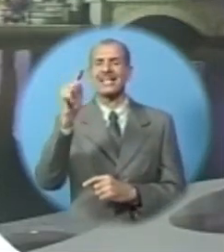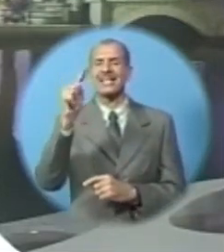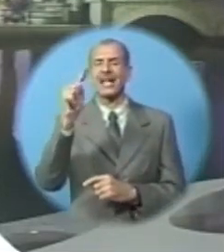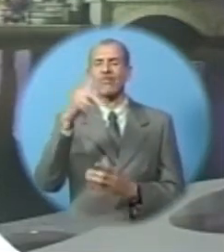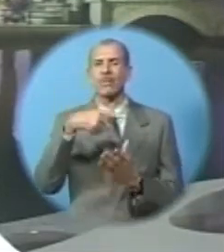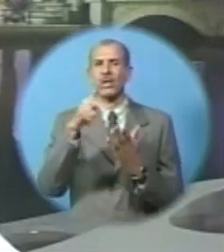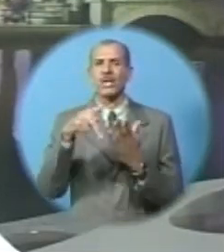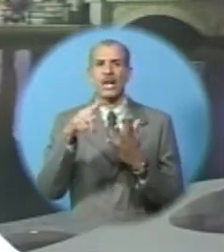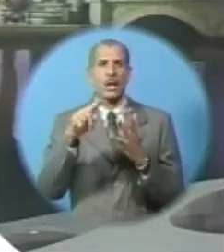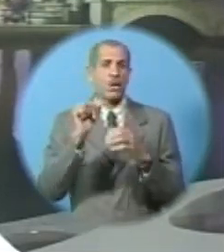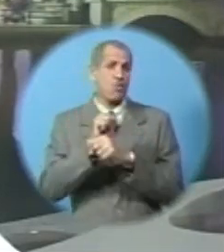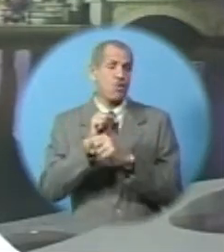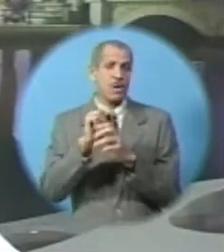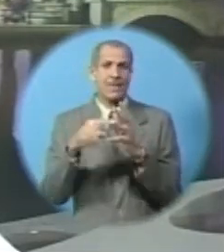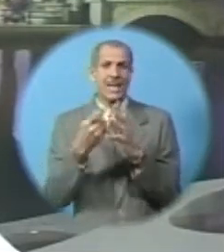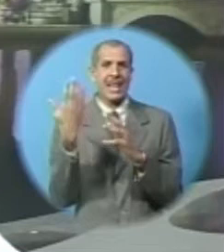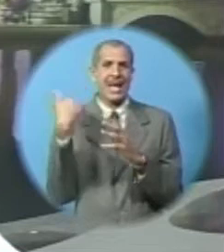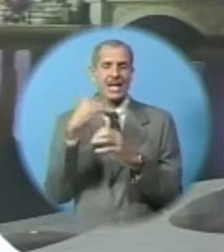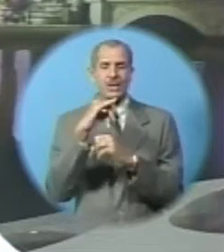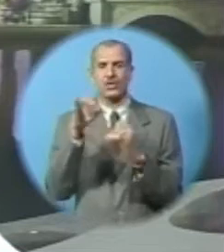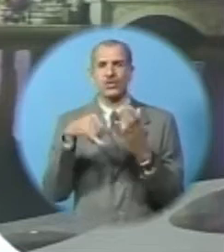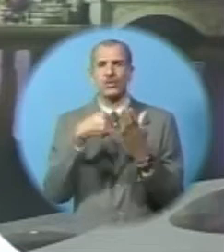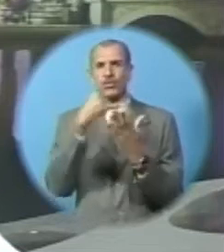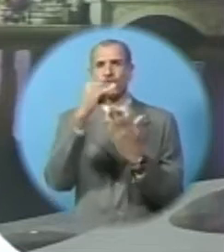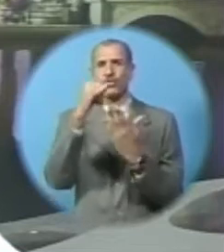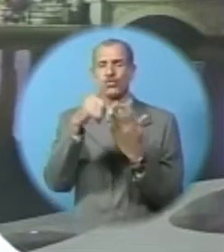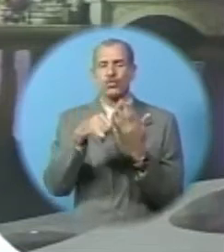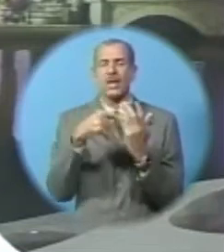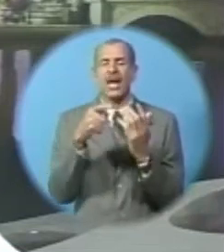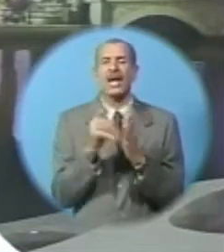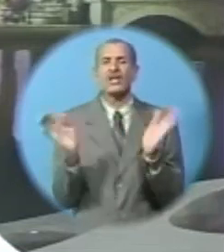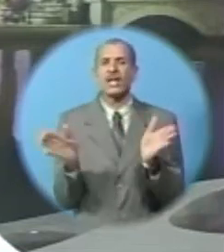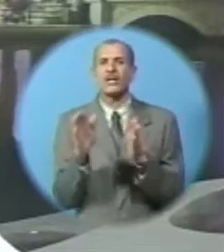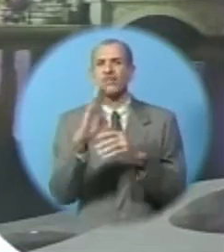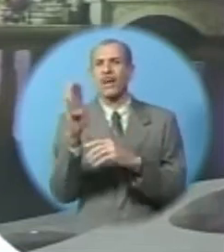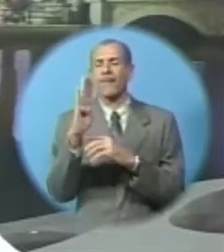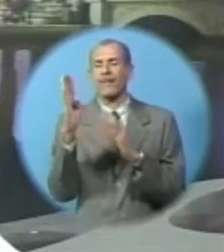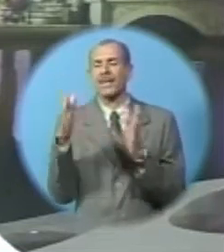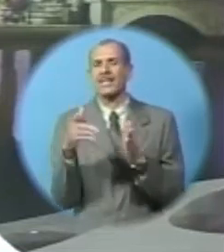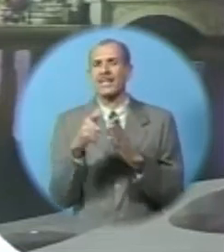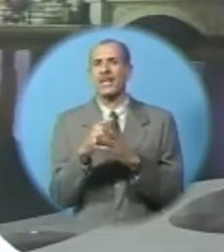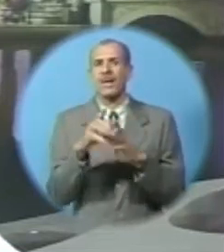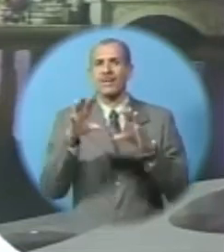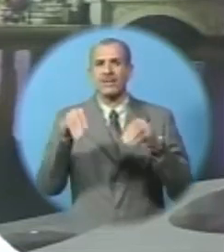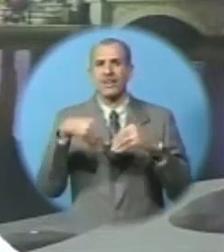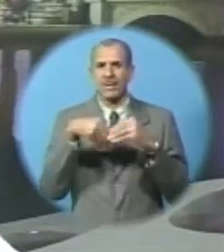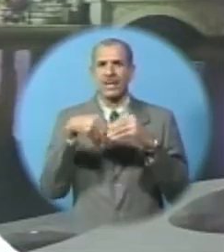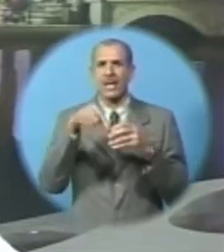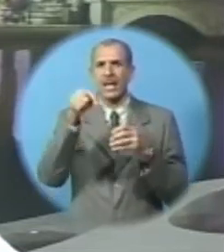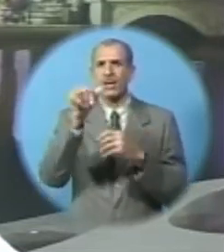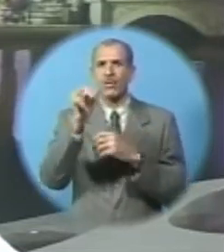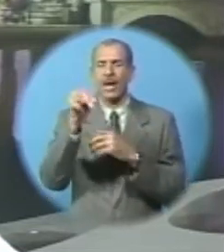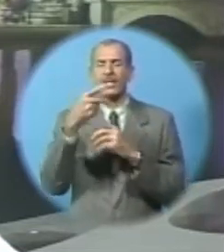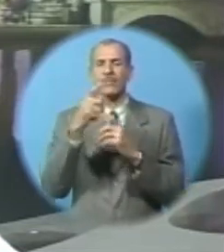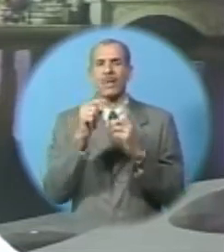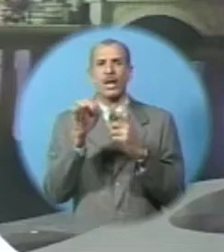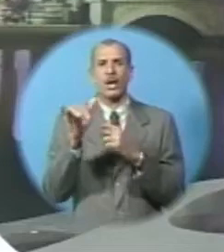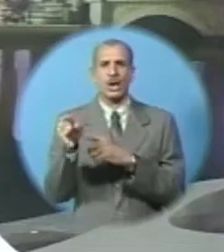project last June. Ambassador Wang is encouraging Barbados to take advantage of grants provided by her